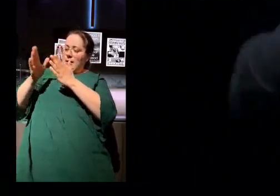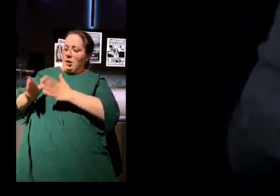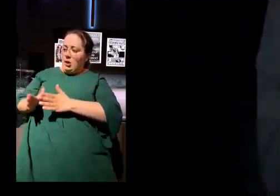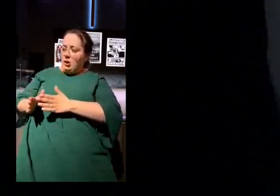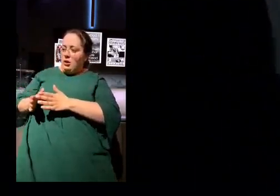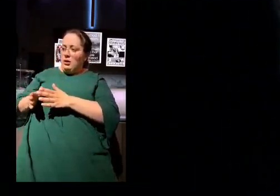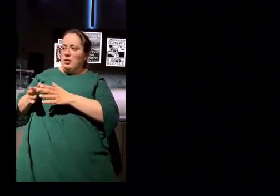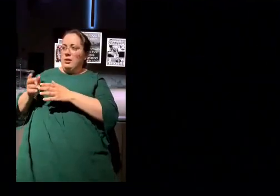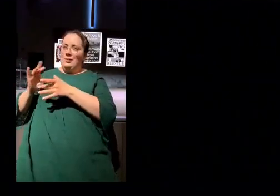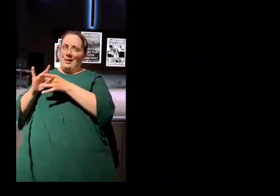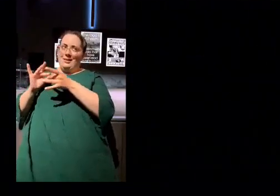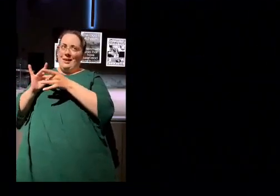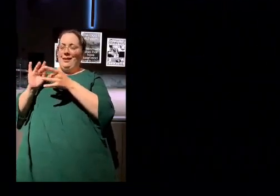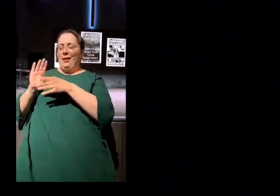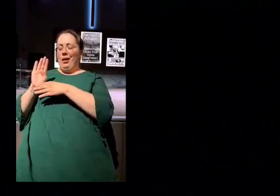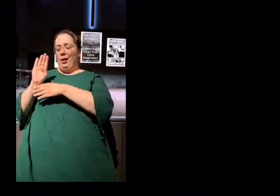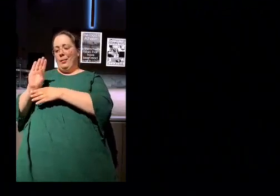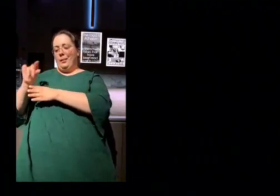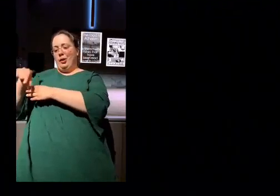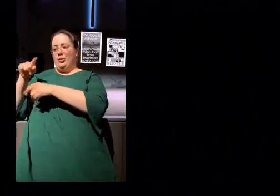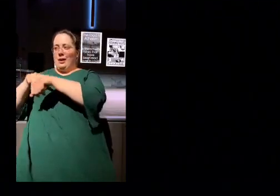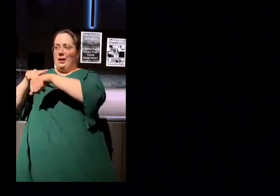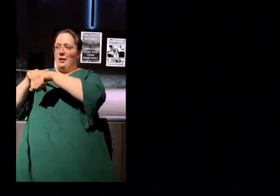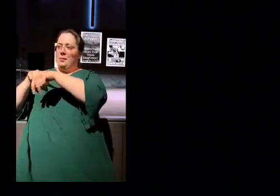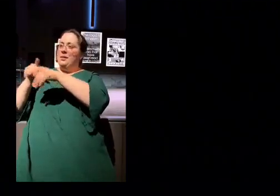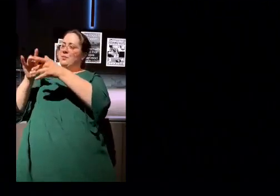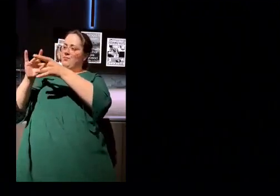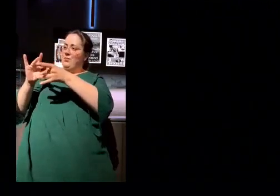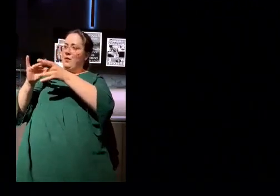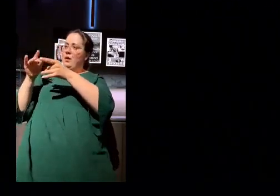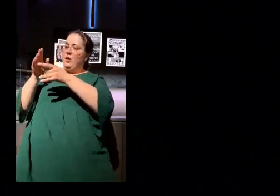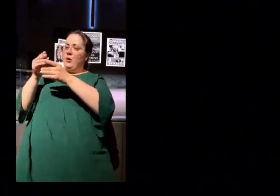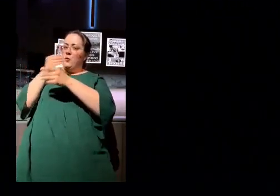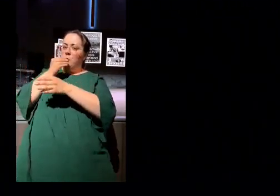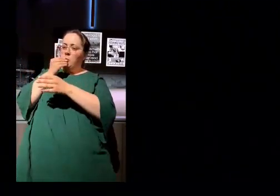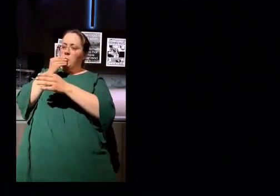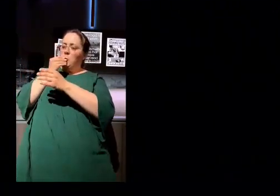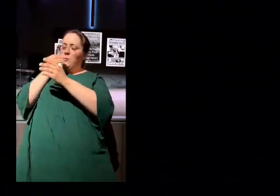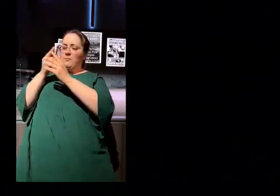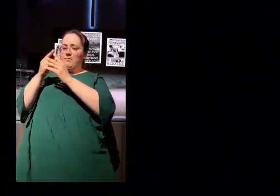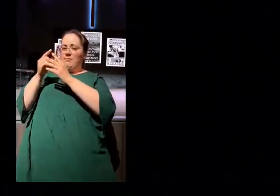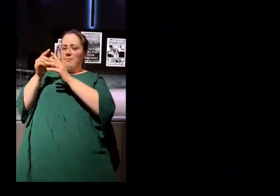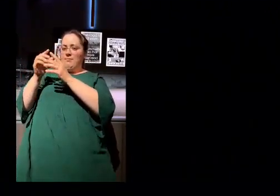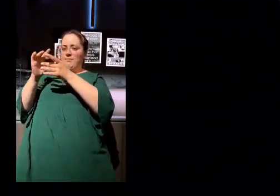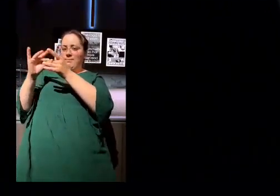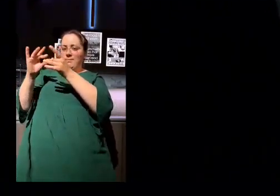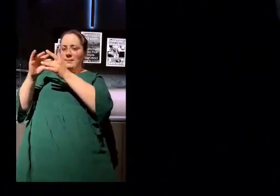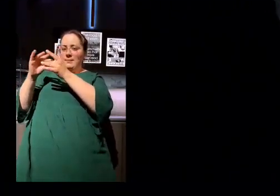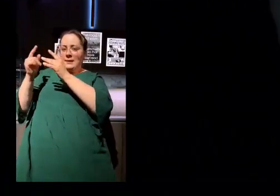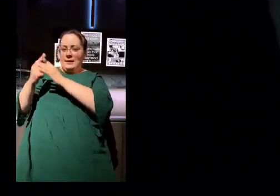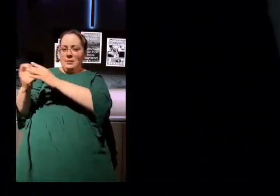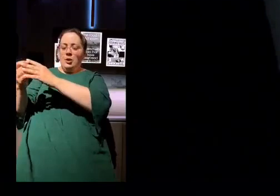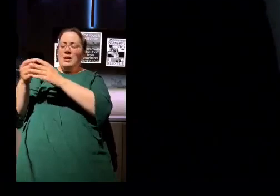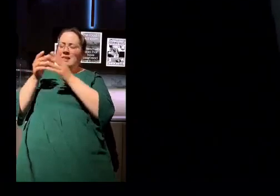out, and he's like, all those codes about food disappear. You have to live in the right